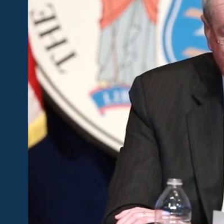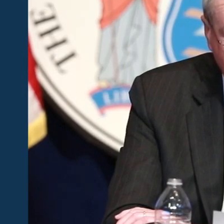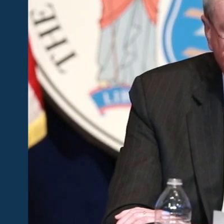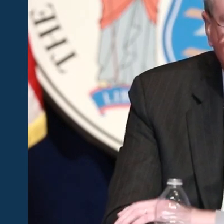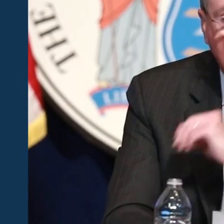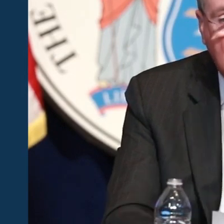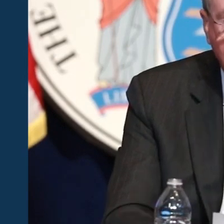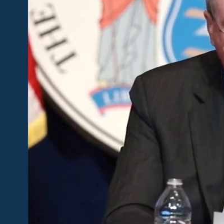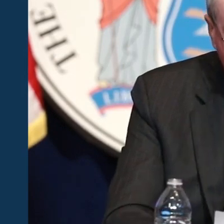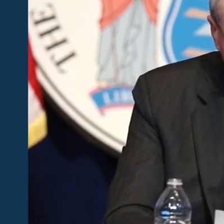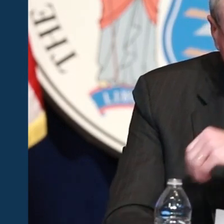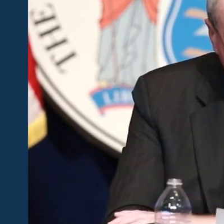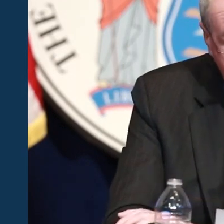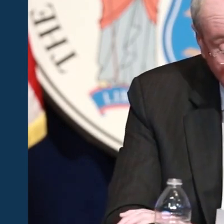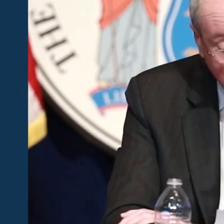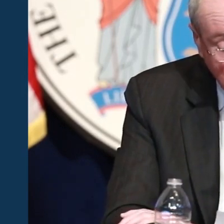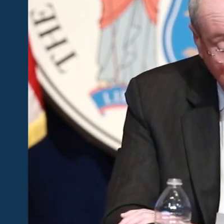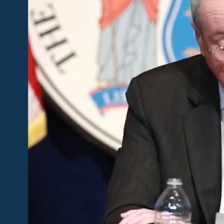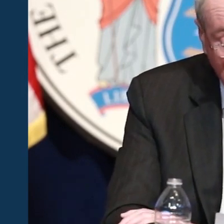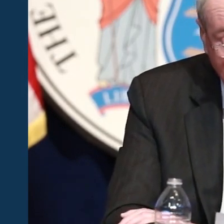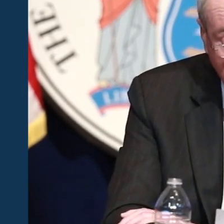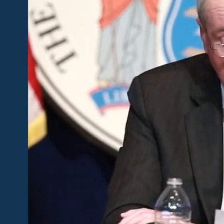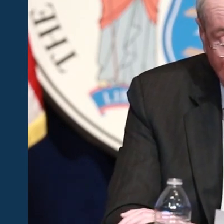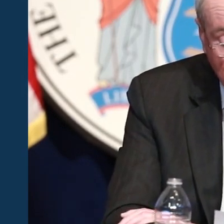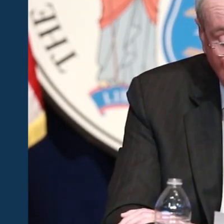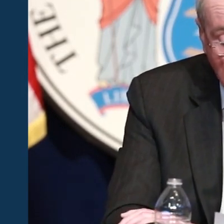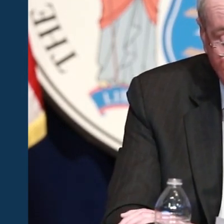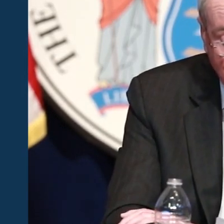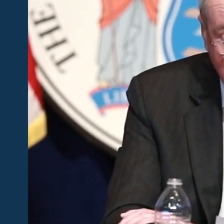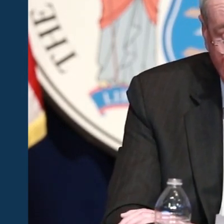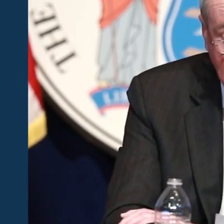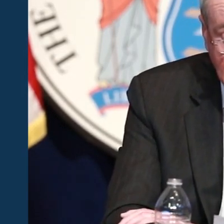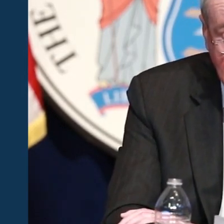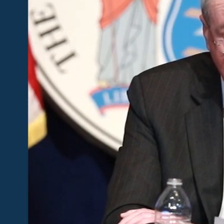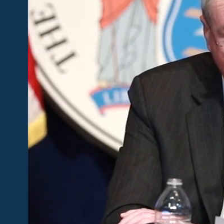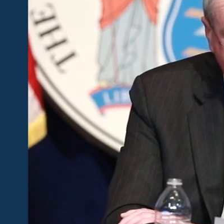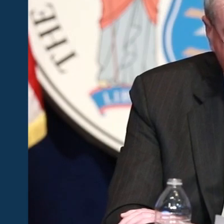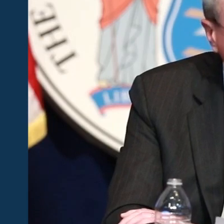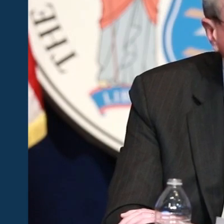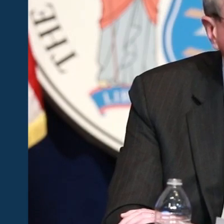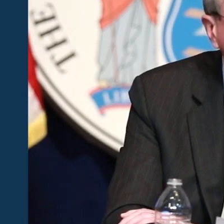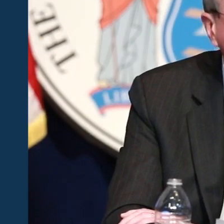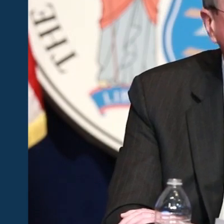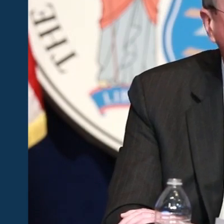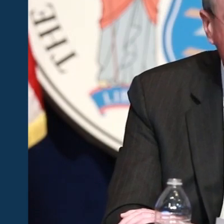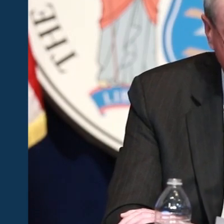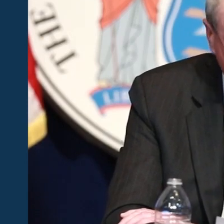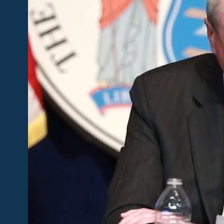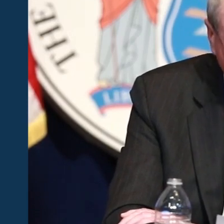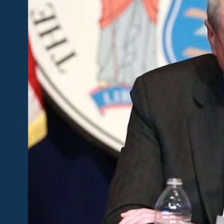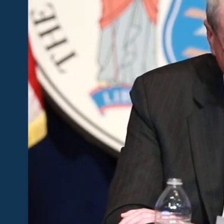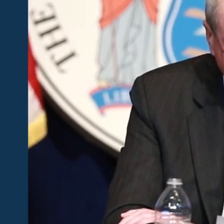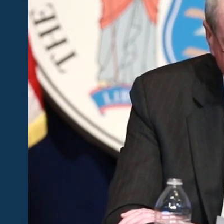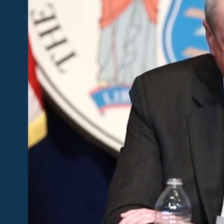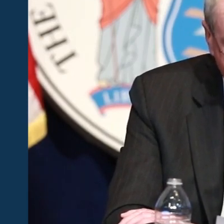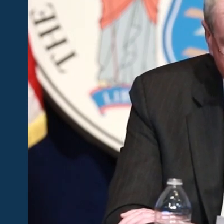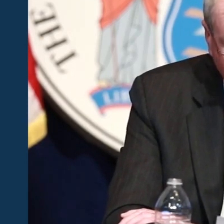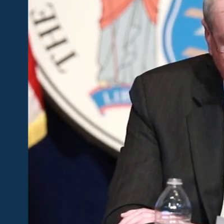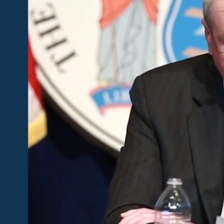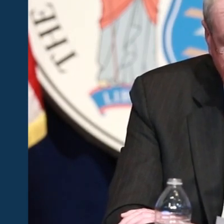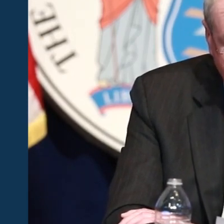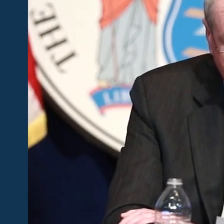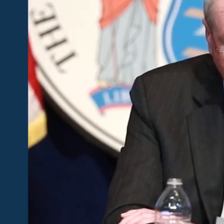200 ventilators and 100,000 masks. We saw it this weekend with the arrival of 78 EMT crews from across the country. We have